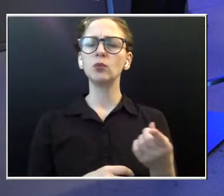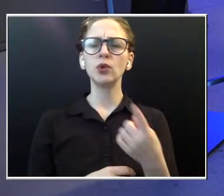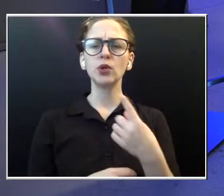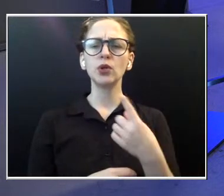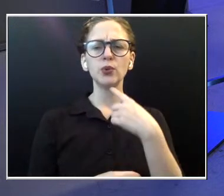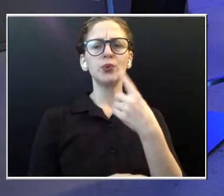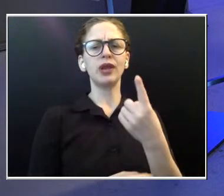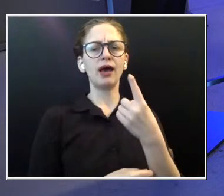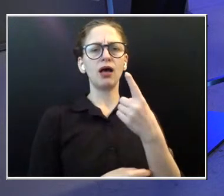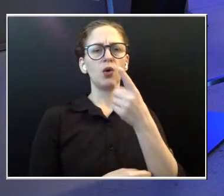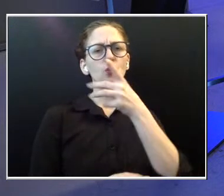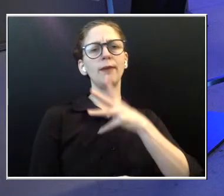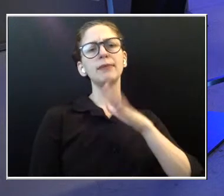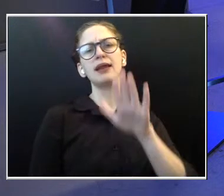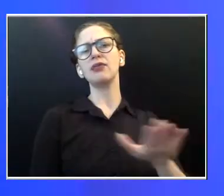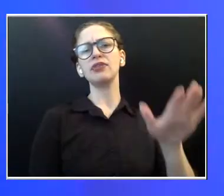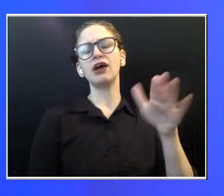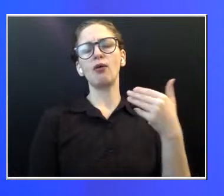genes?